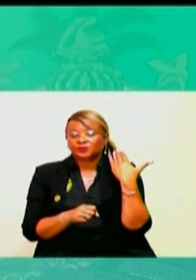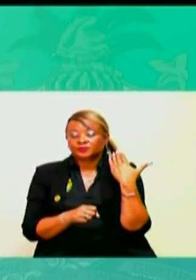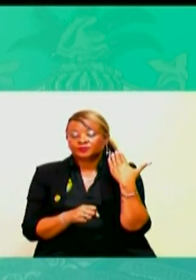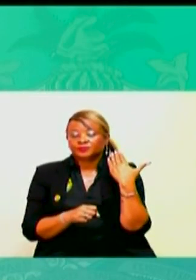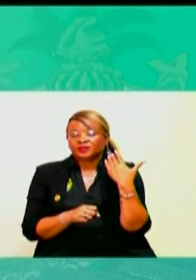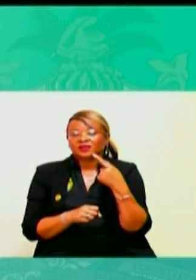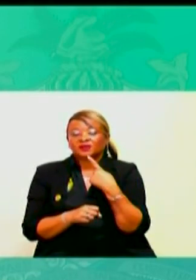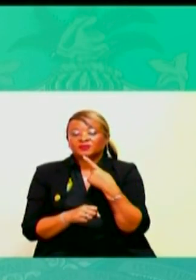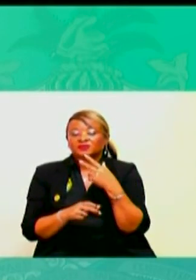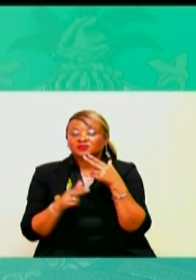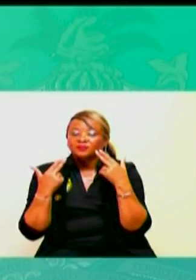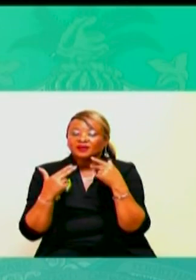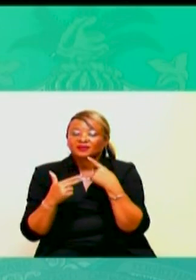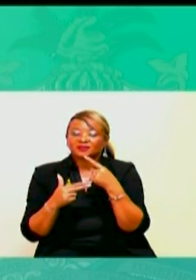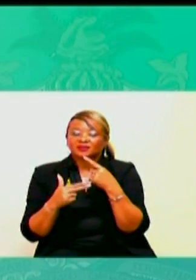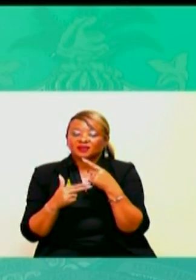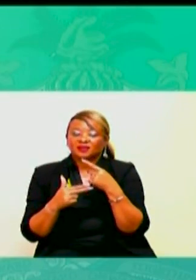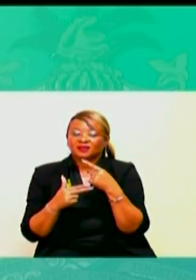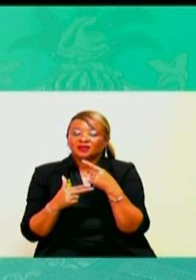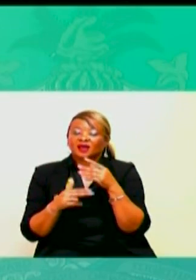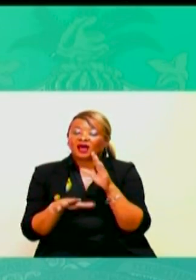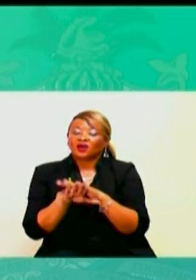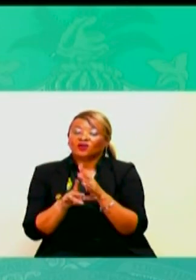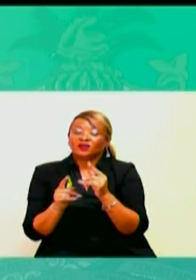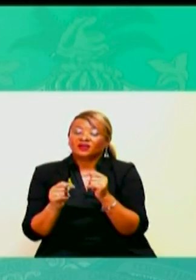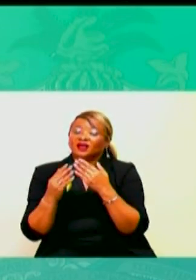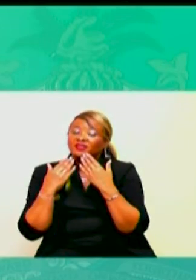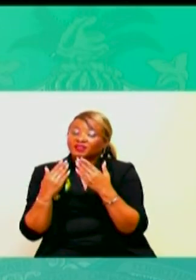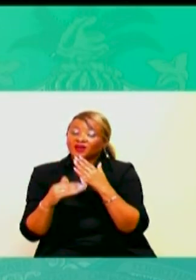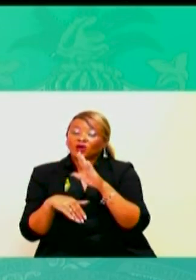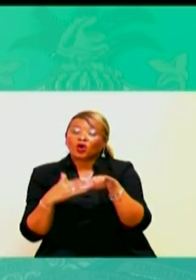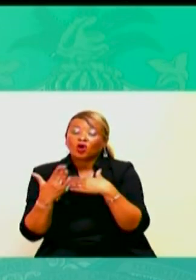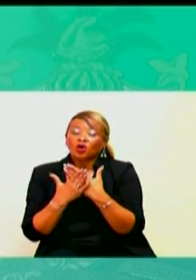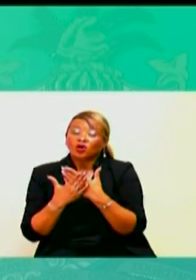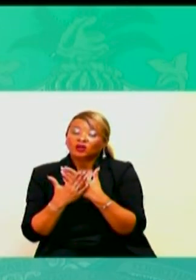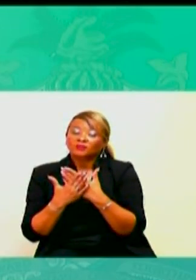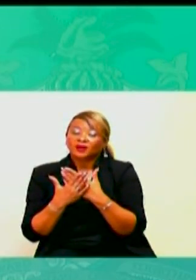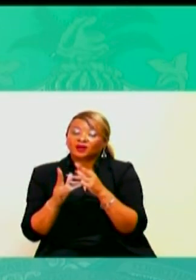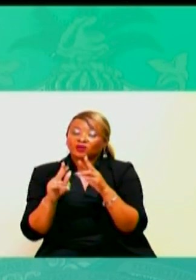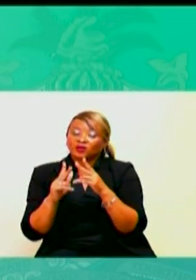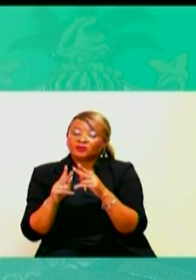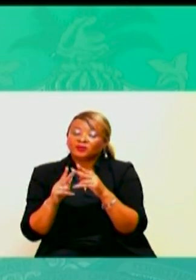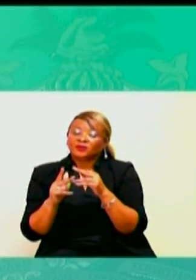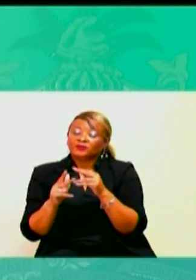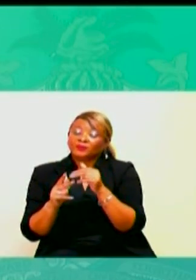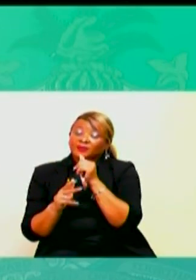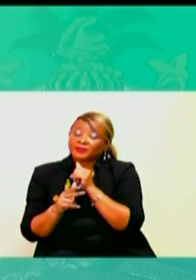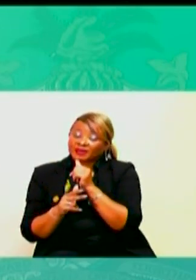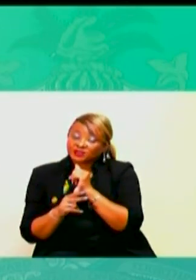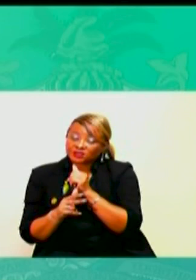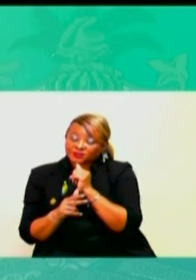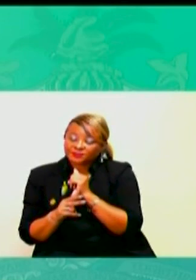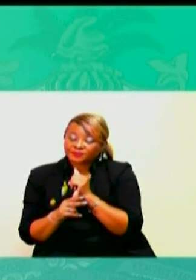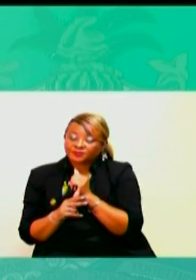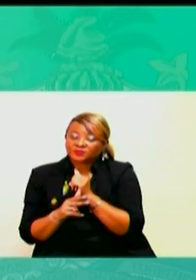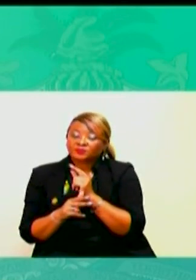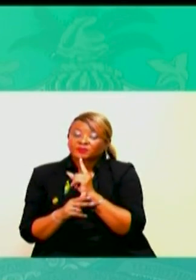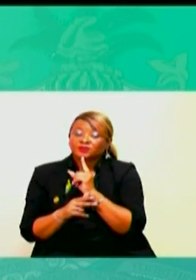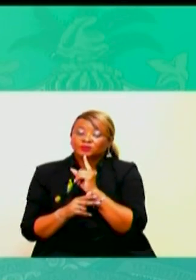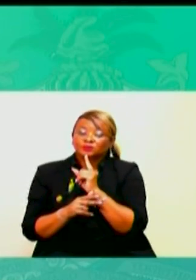And he would only smile and say, Cornish, I own it. And I thank all of my colleagues for bearing with my impatience. Because, Madam Speaker, in